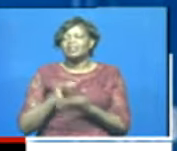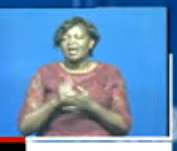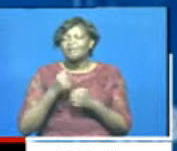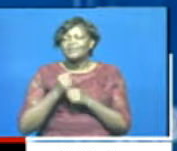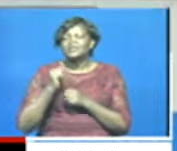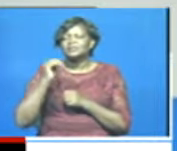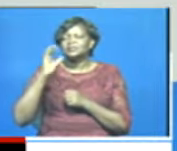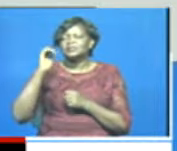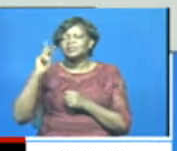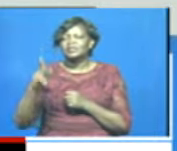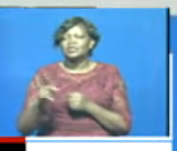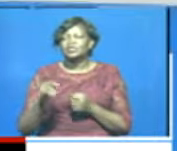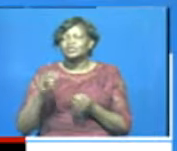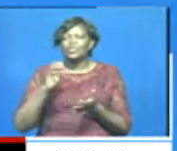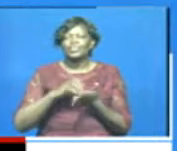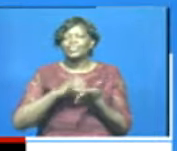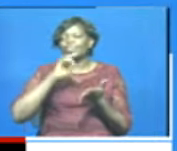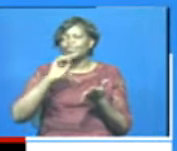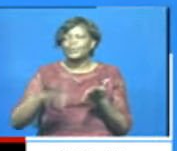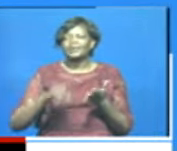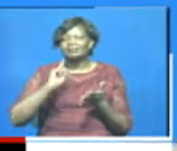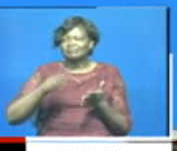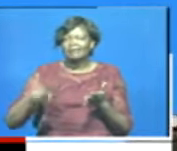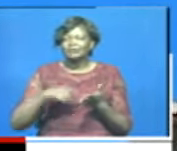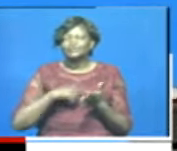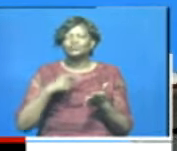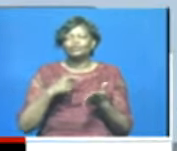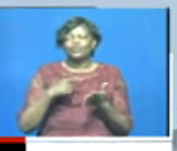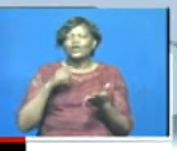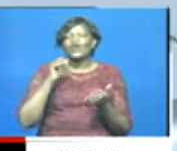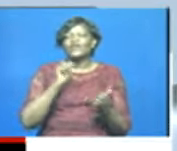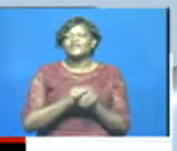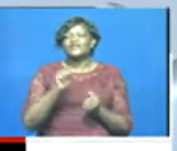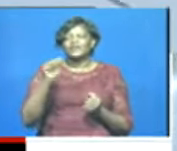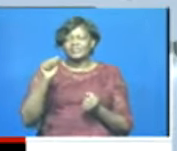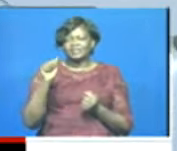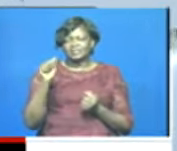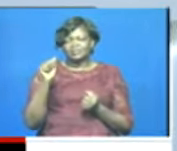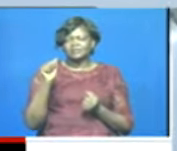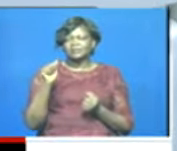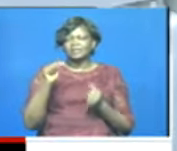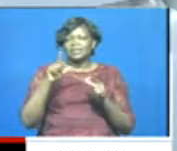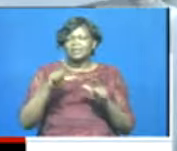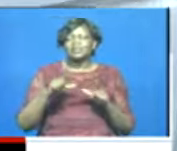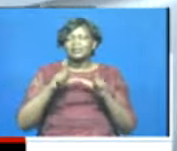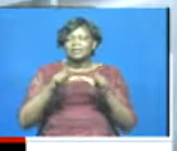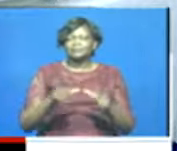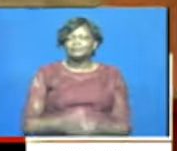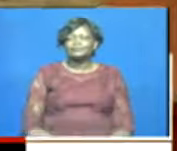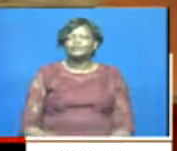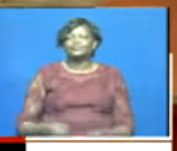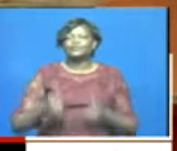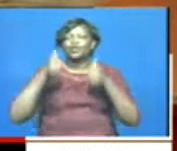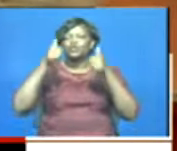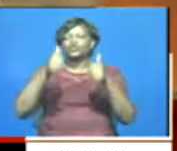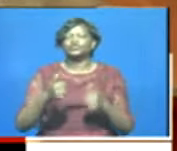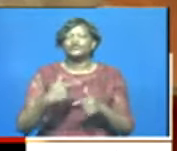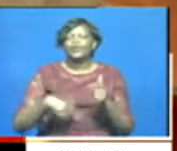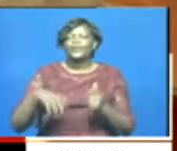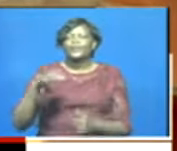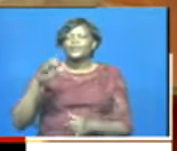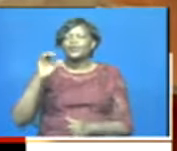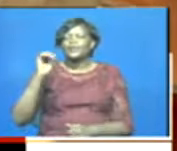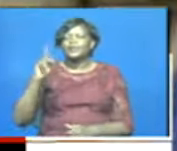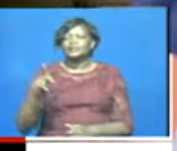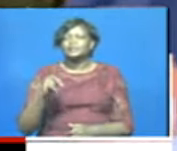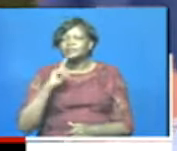Authority revoke 15 of the 21 licenses owned by the courier operators. A notice by the communications authorities says